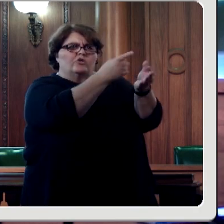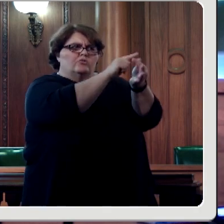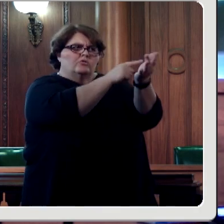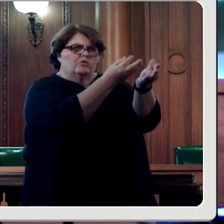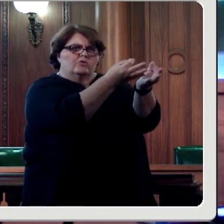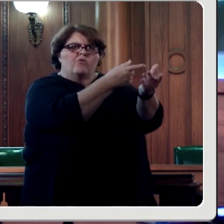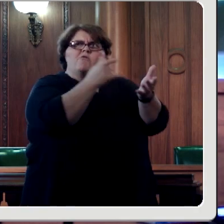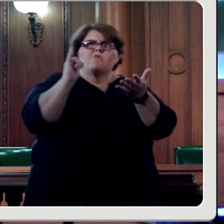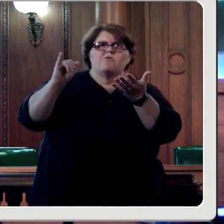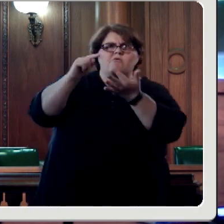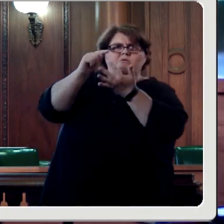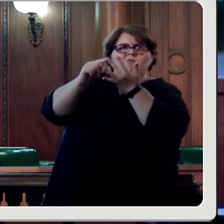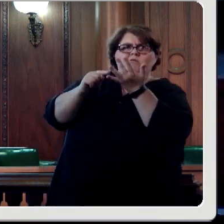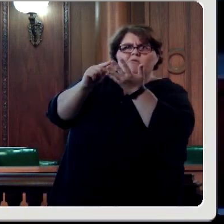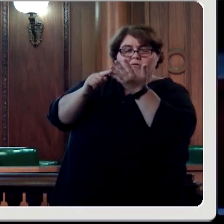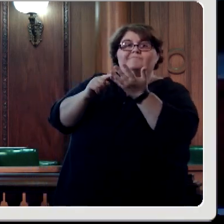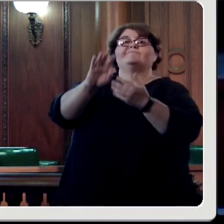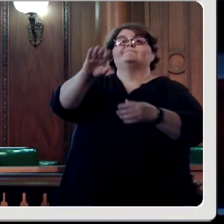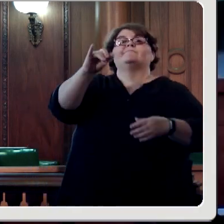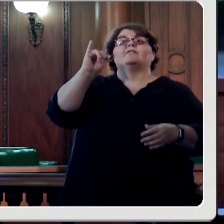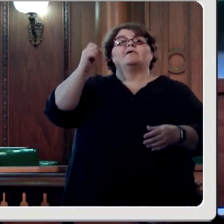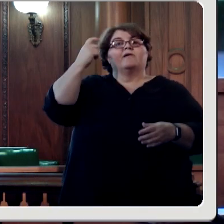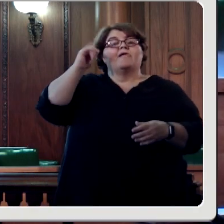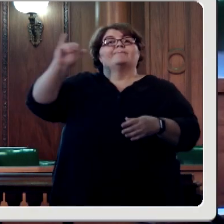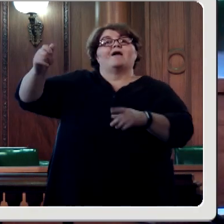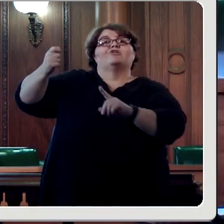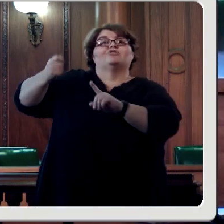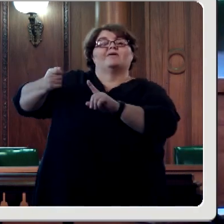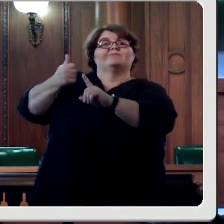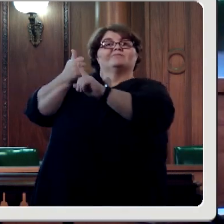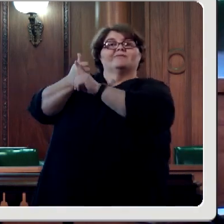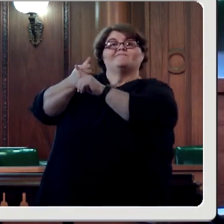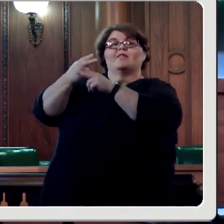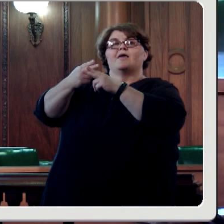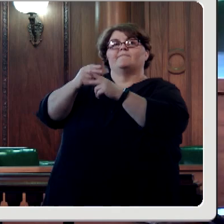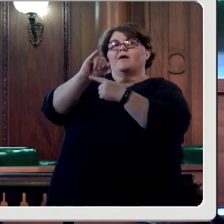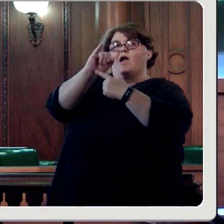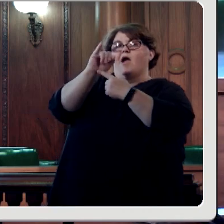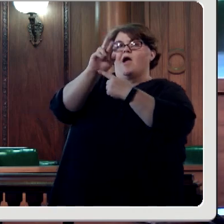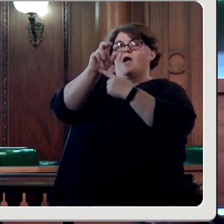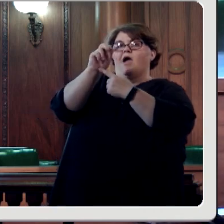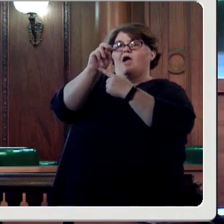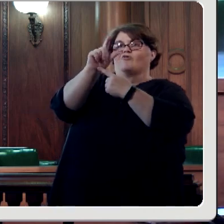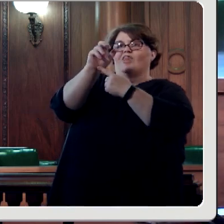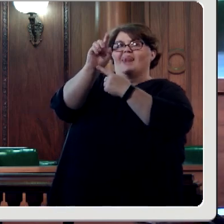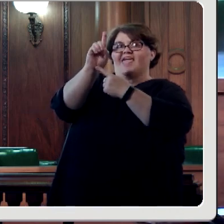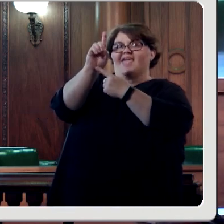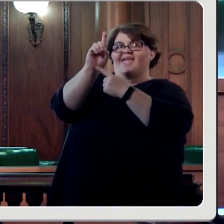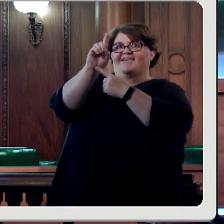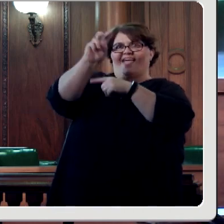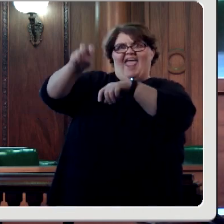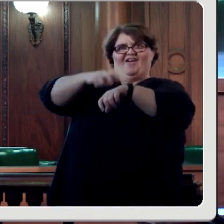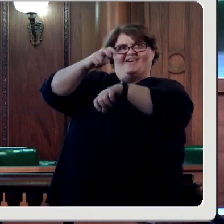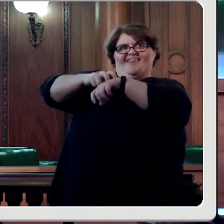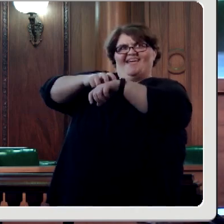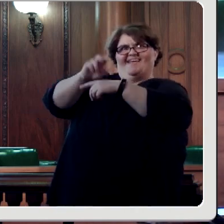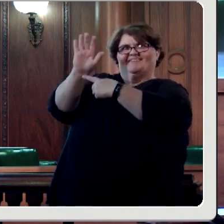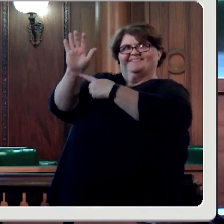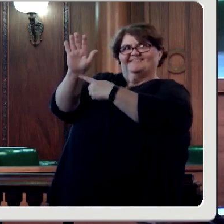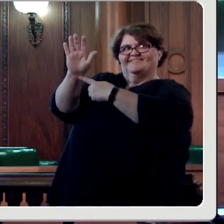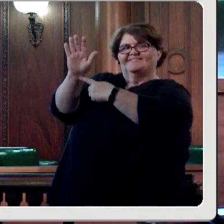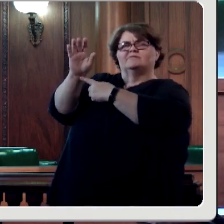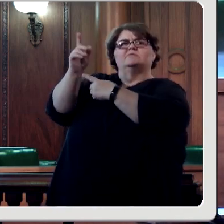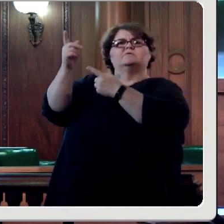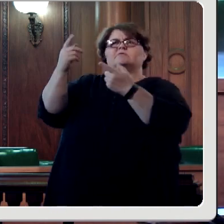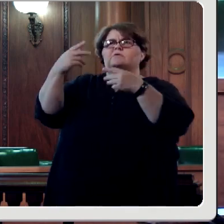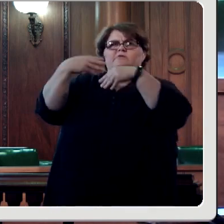has been my direct conduit to lend advice and wisdom and direction on our